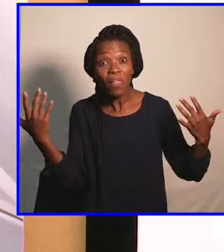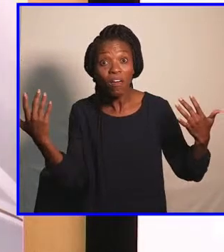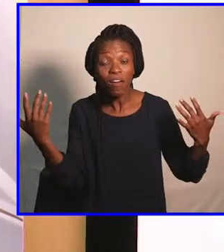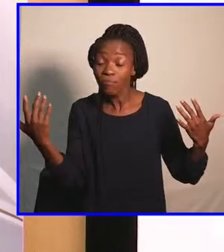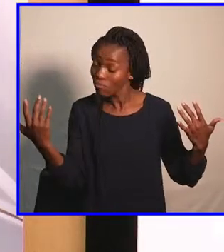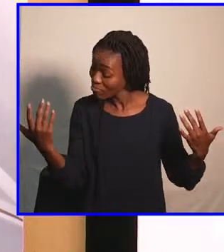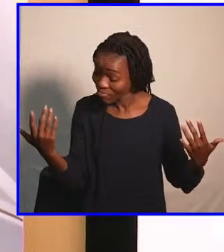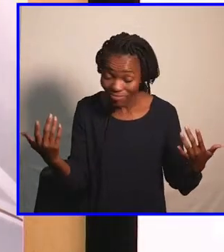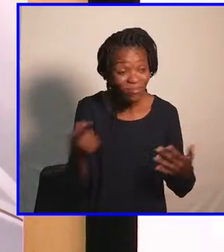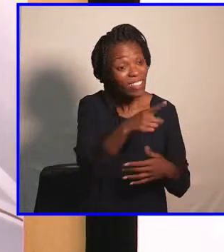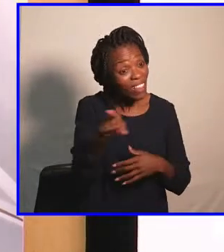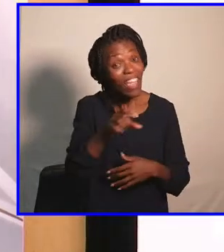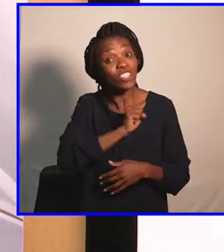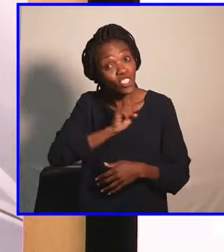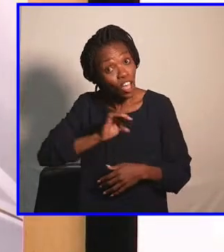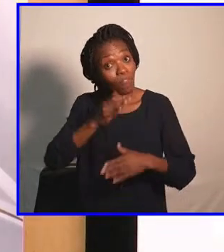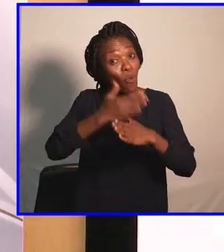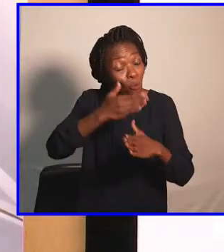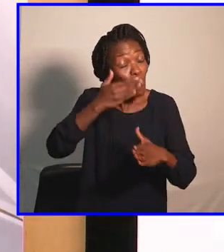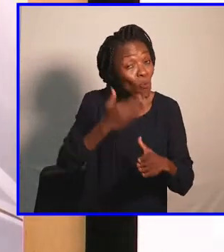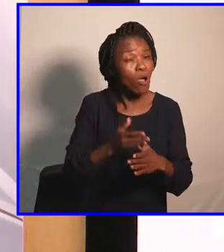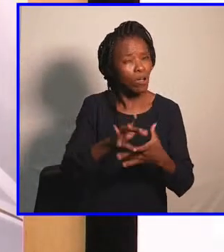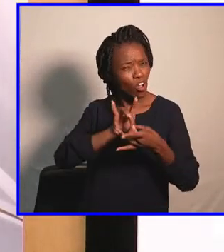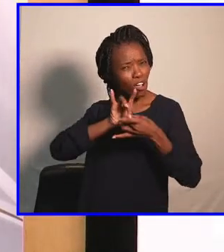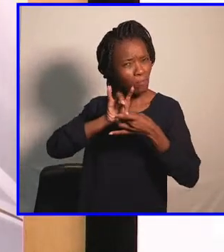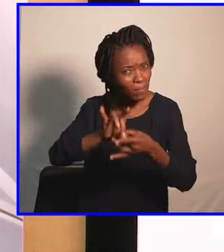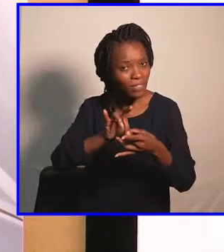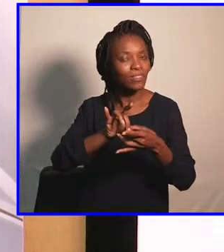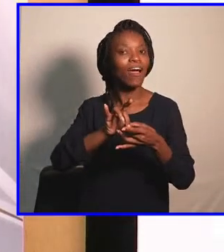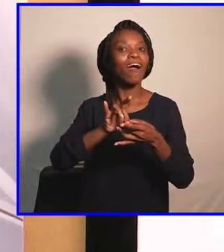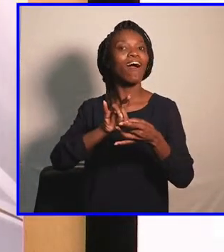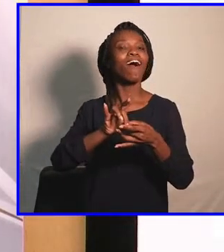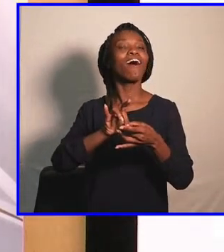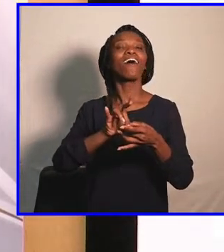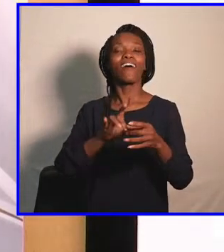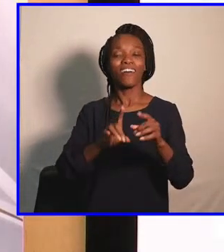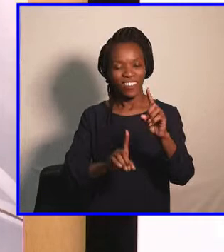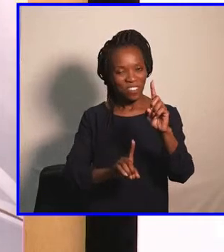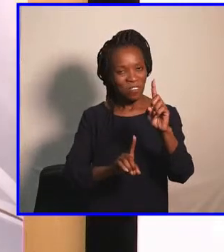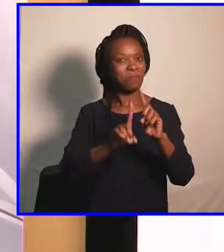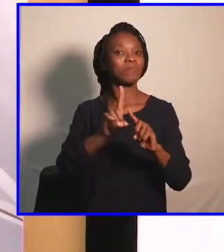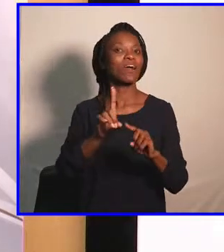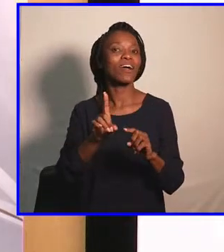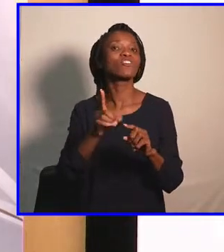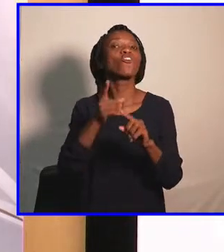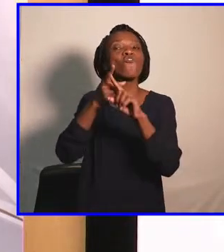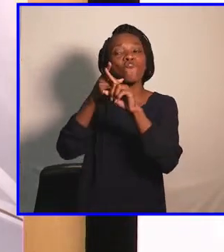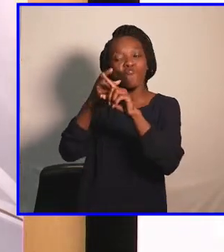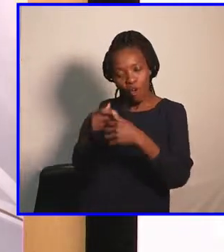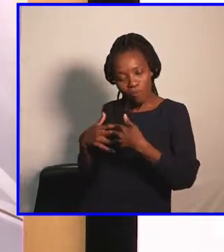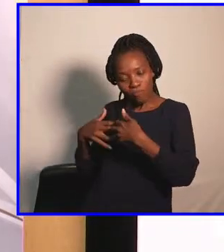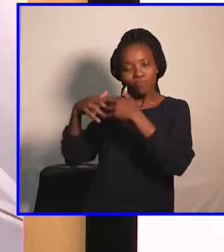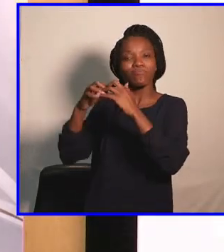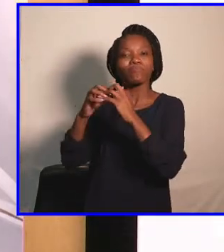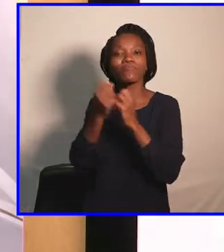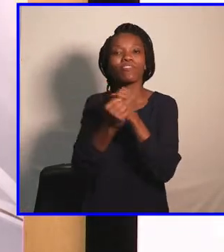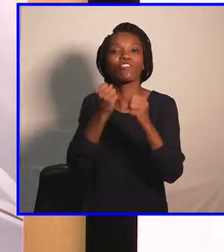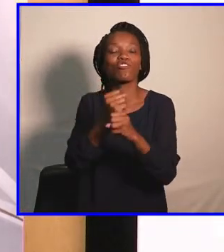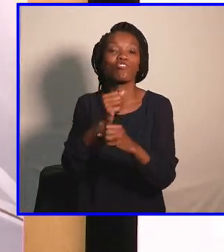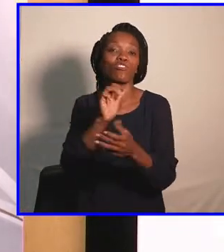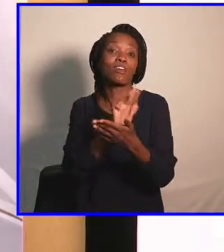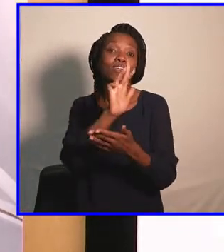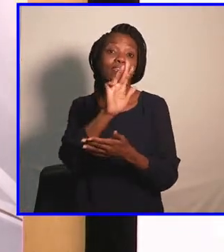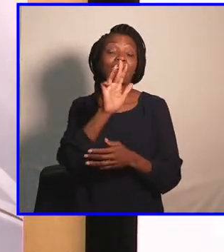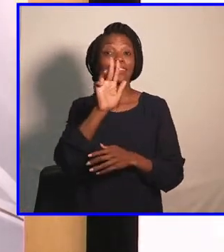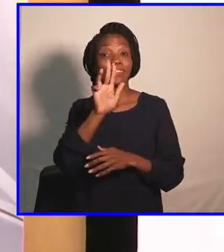the committed employees of SARS. Since its formation in 1997,